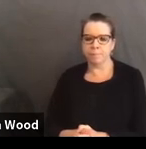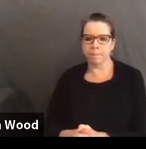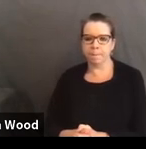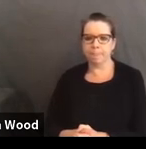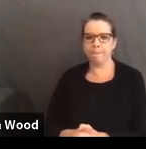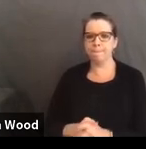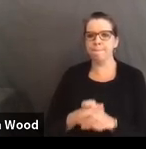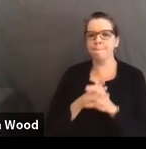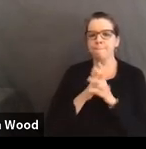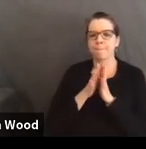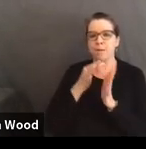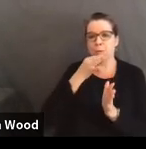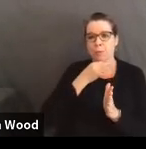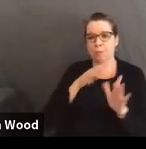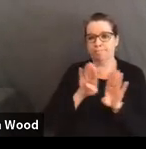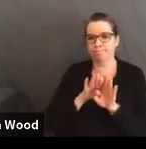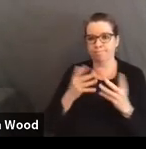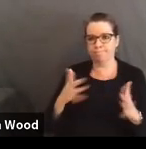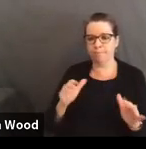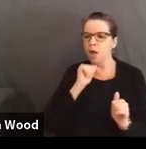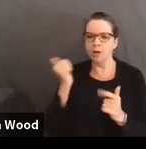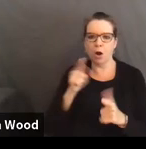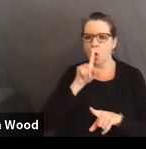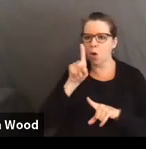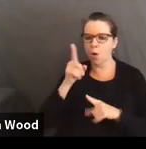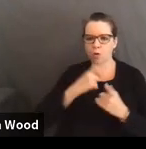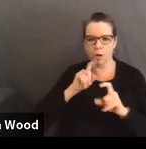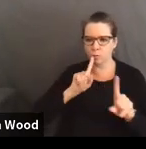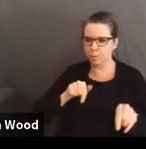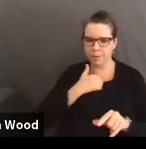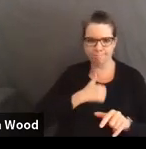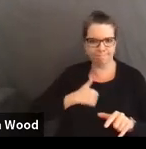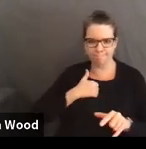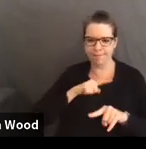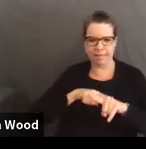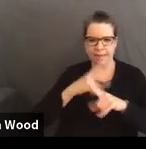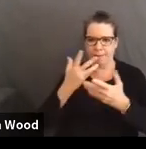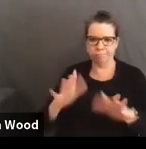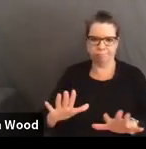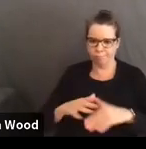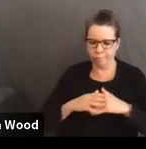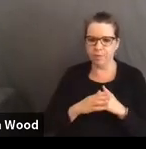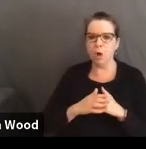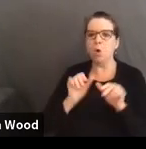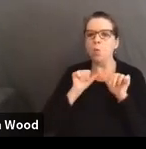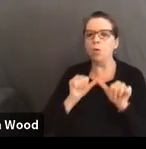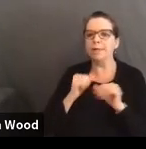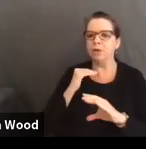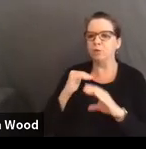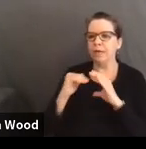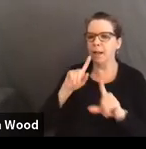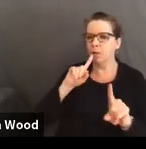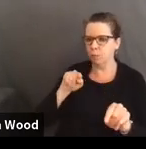As we wrap up here, we realize that not all questions have been responded to. We will do our best to continue to answer